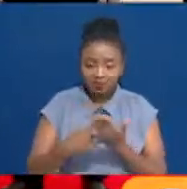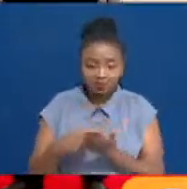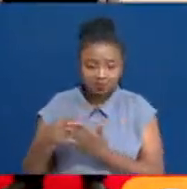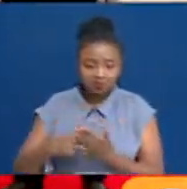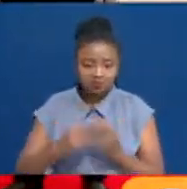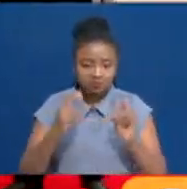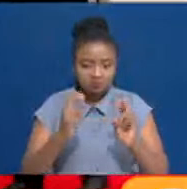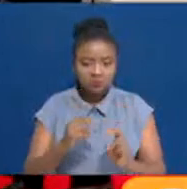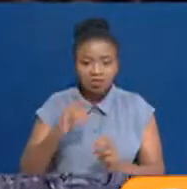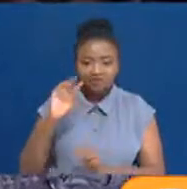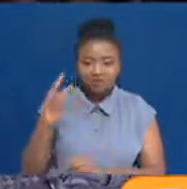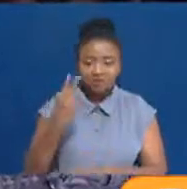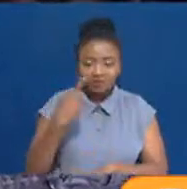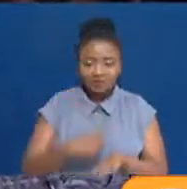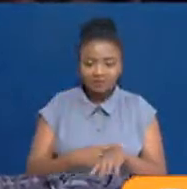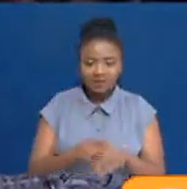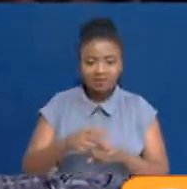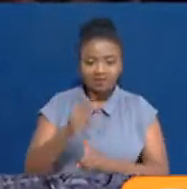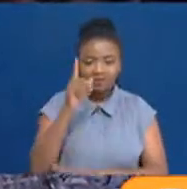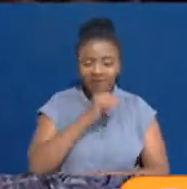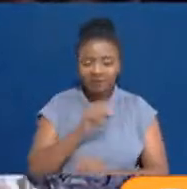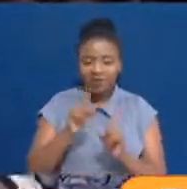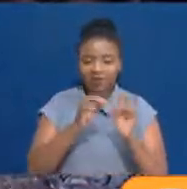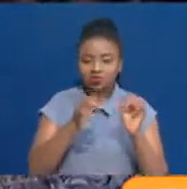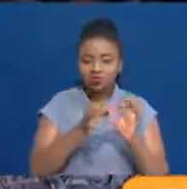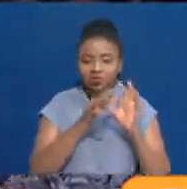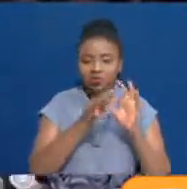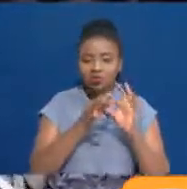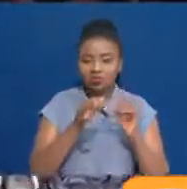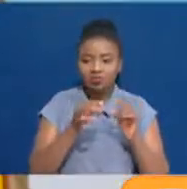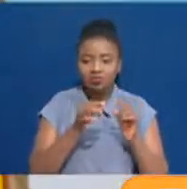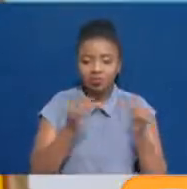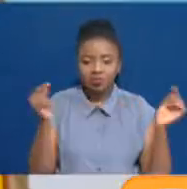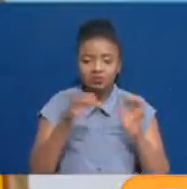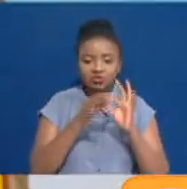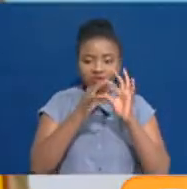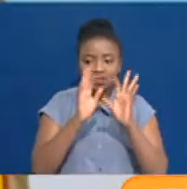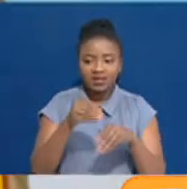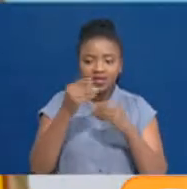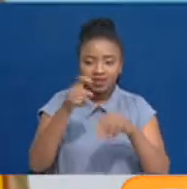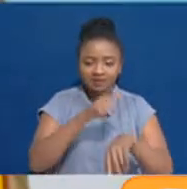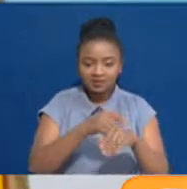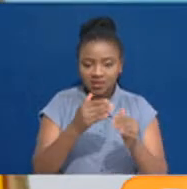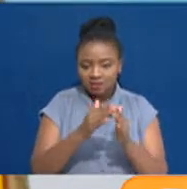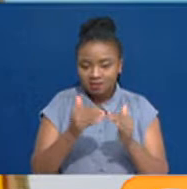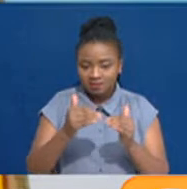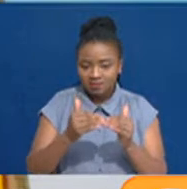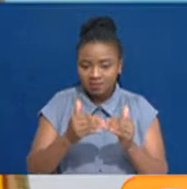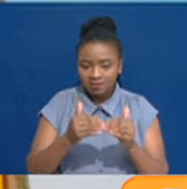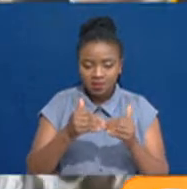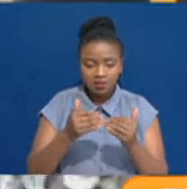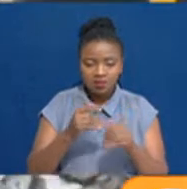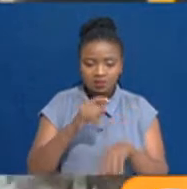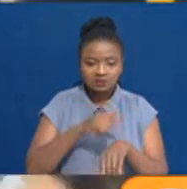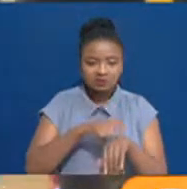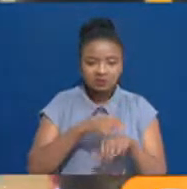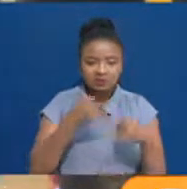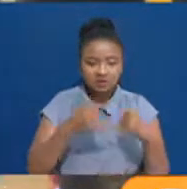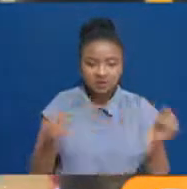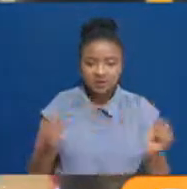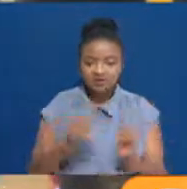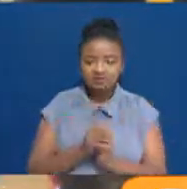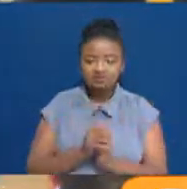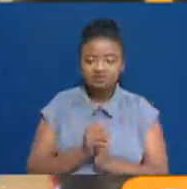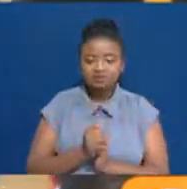a second time began, the opposition leader gave a timeline for the Kenya Kwanza government to engage the opposition. Sisi kama